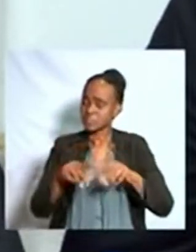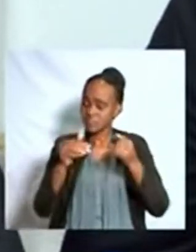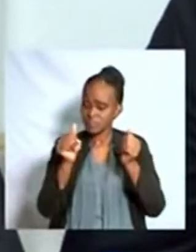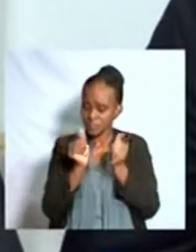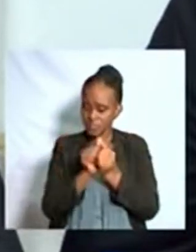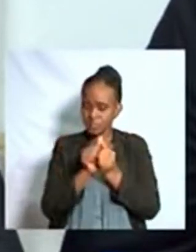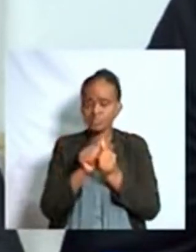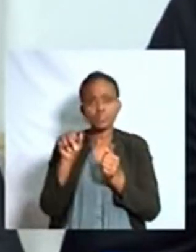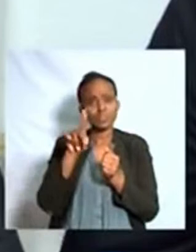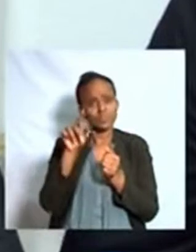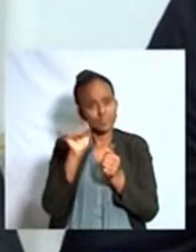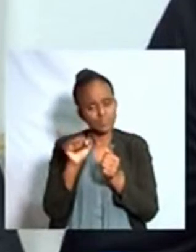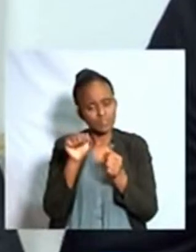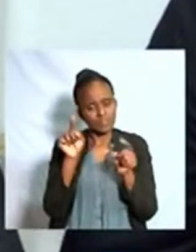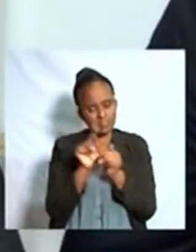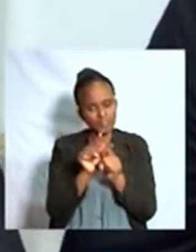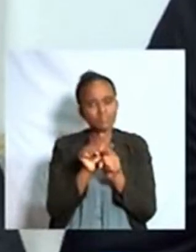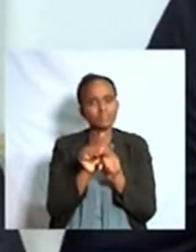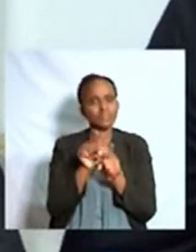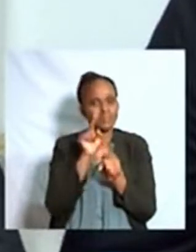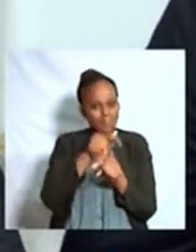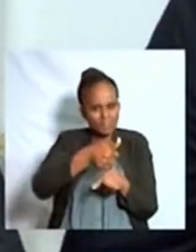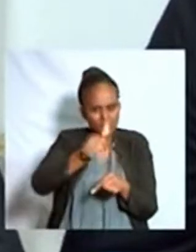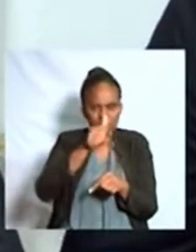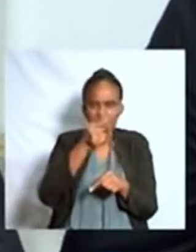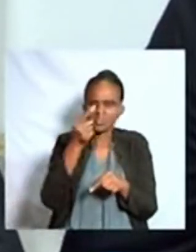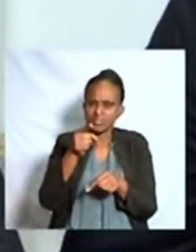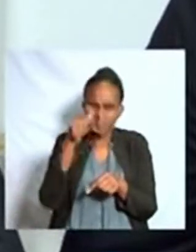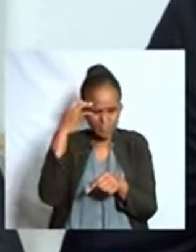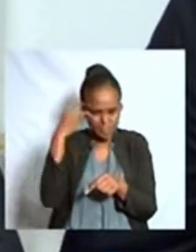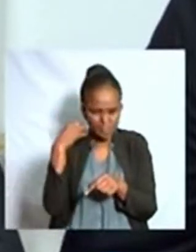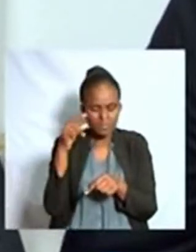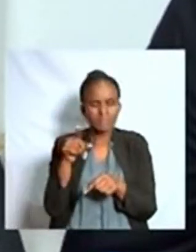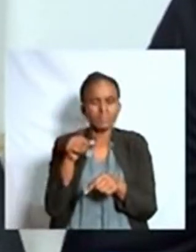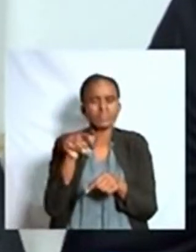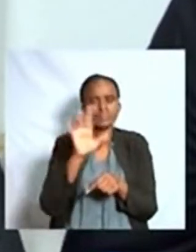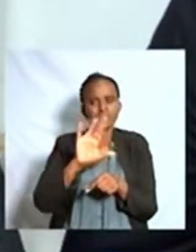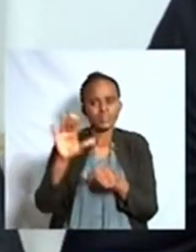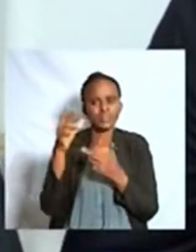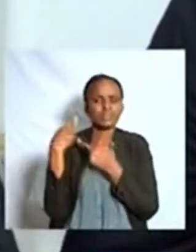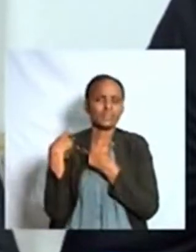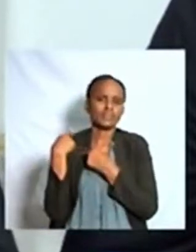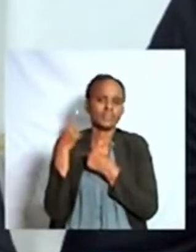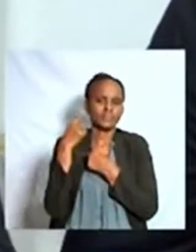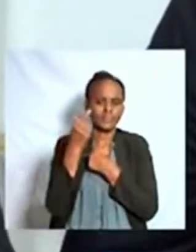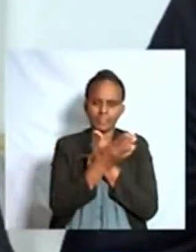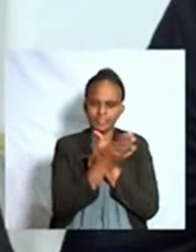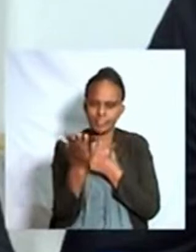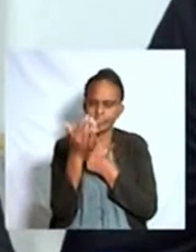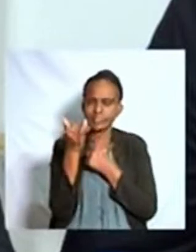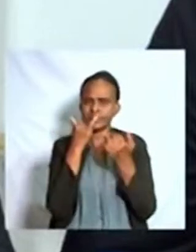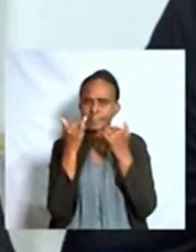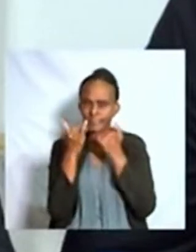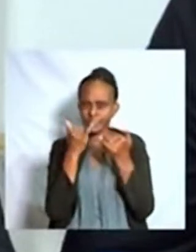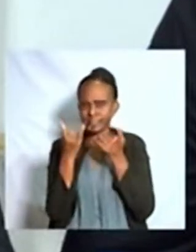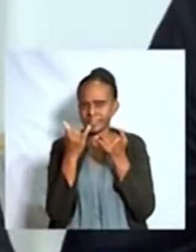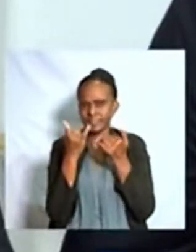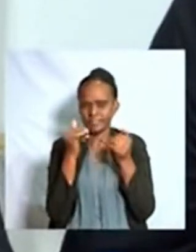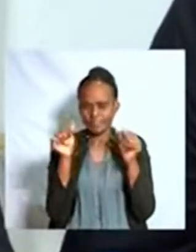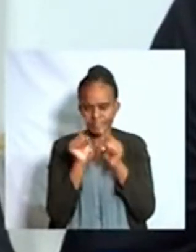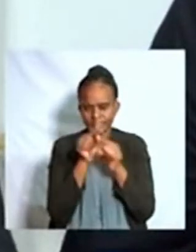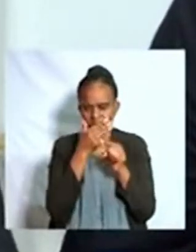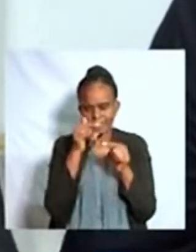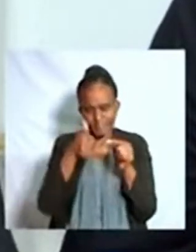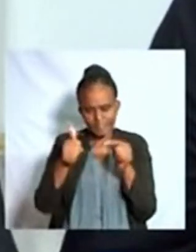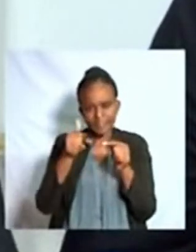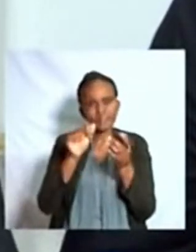controlling officer. And they themselves as the controlling officer are responsible for this omission. And they should be